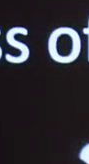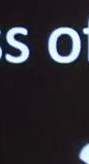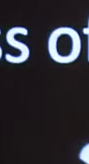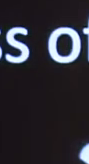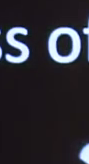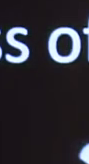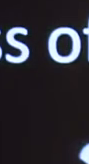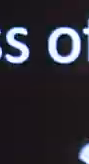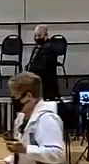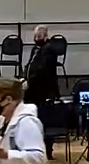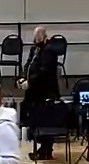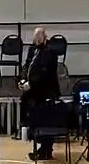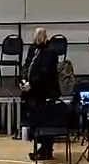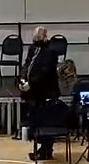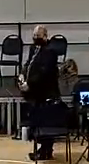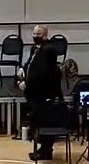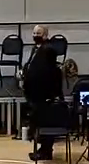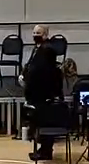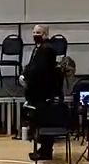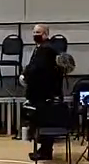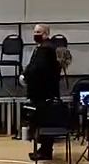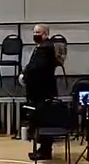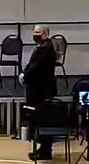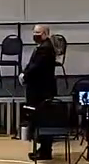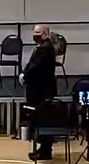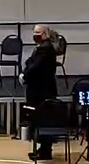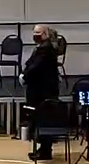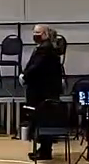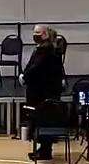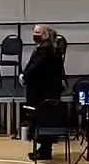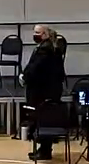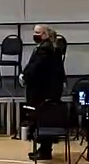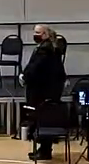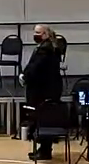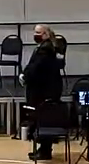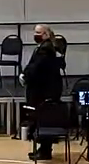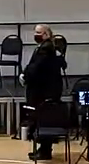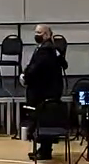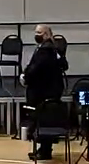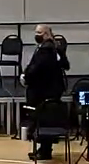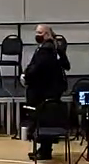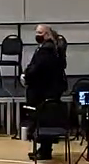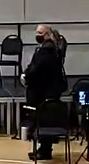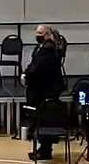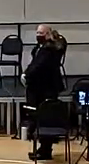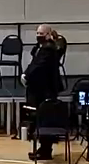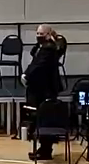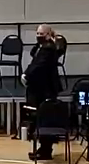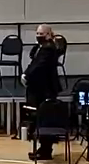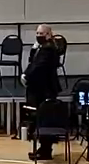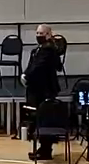Rocky is walking in. He's wearing a gold cap and gown.